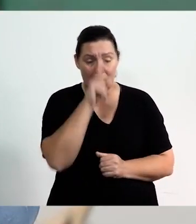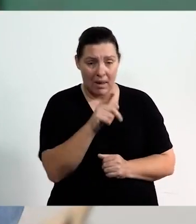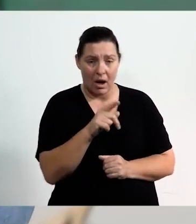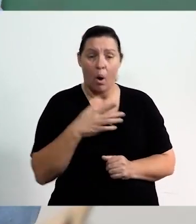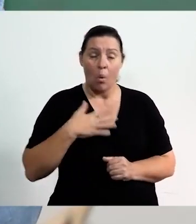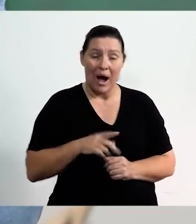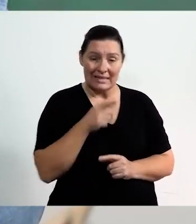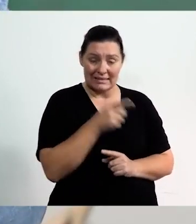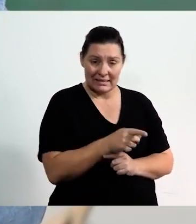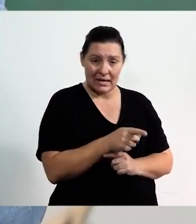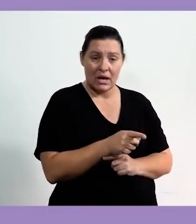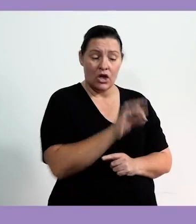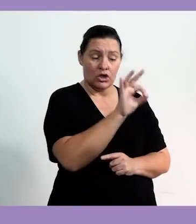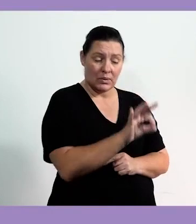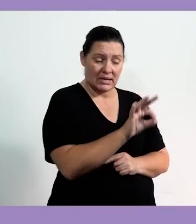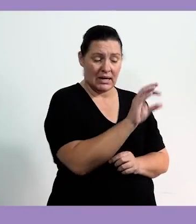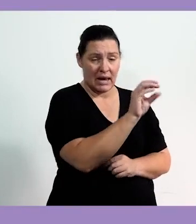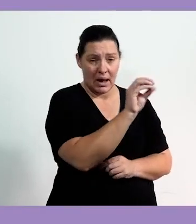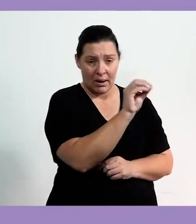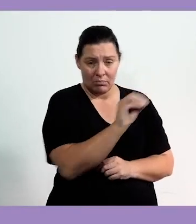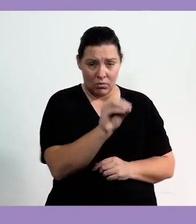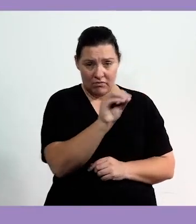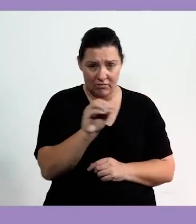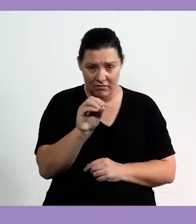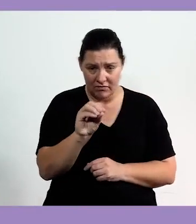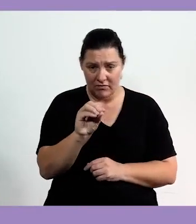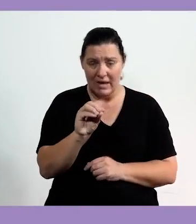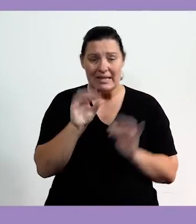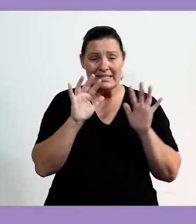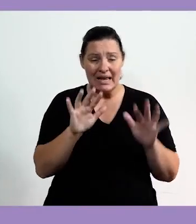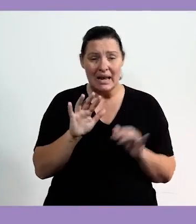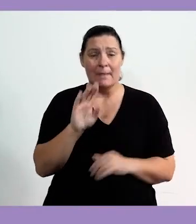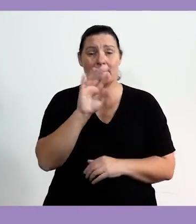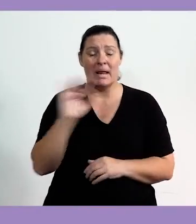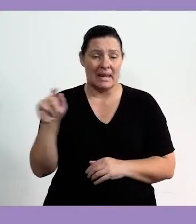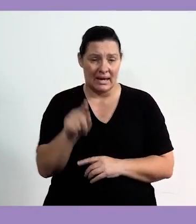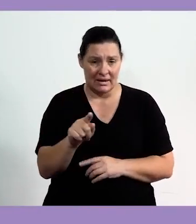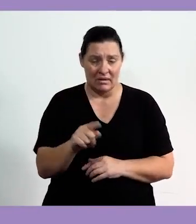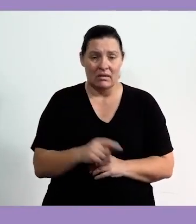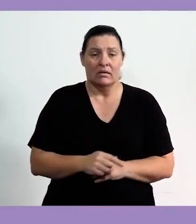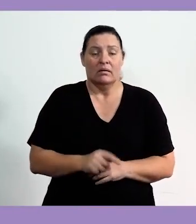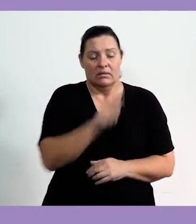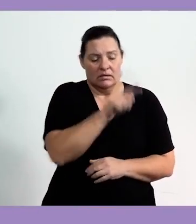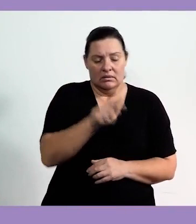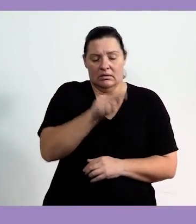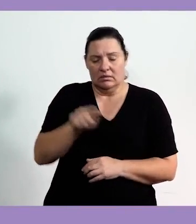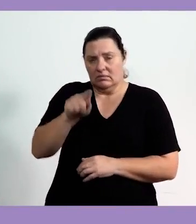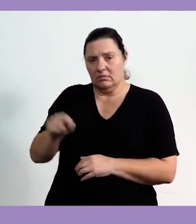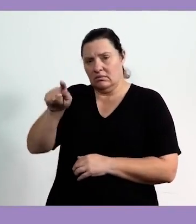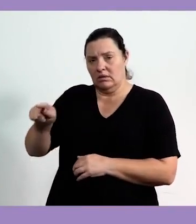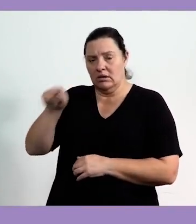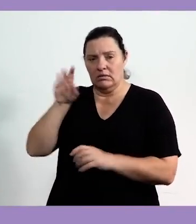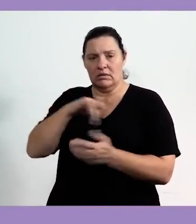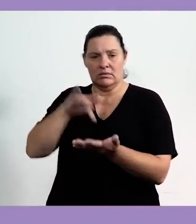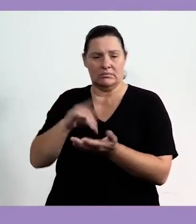write? So remember, we are going to be moving the 3, which is in the 10 billions position. And we need to move it